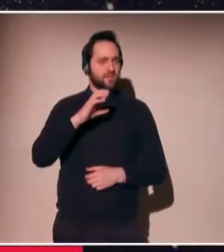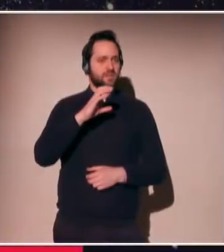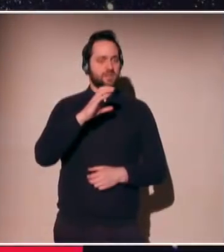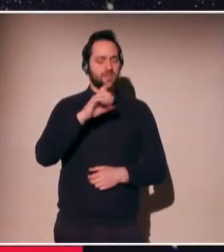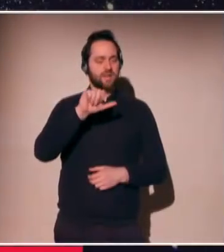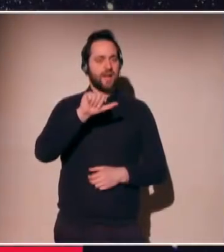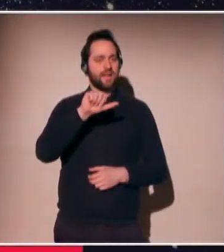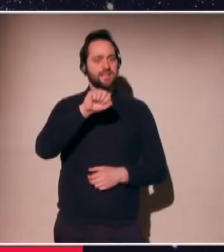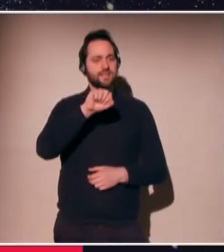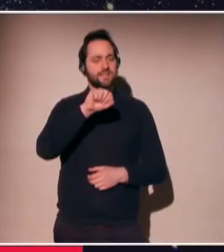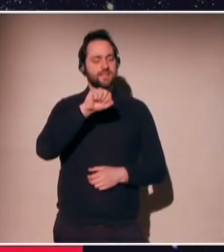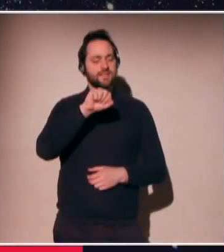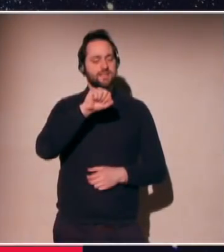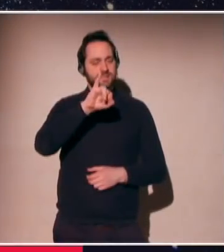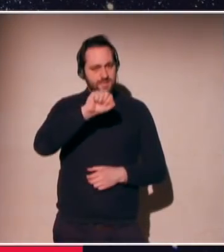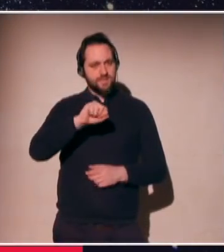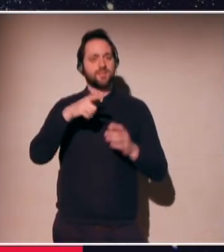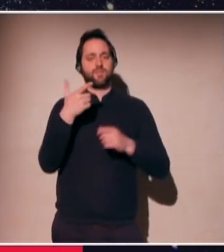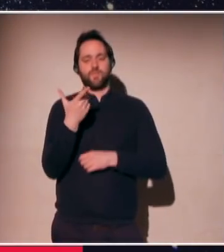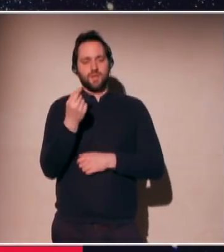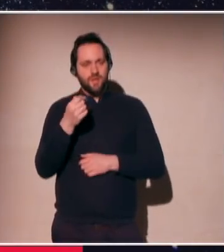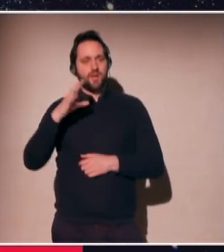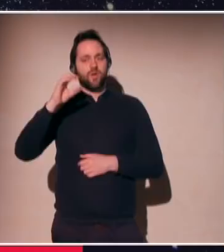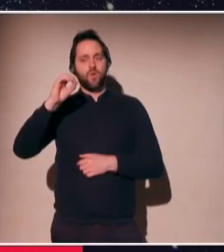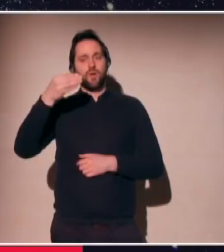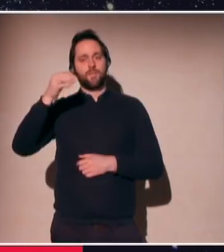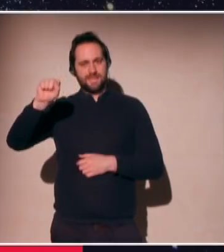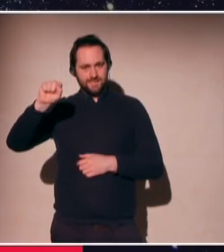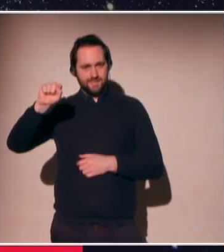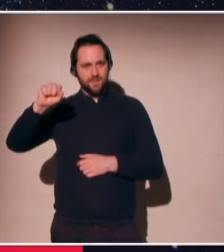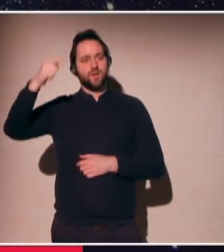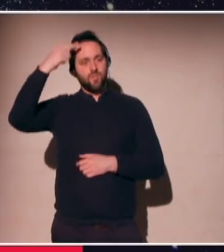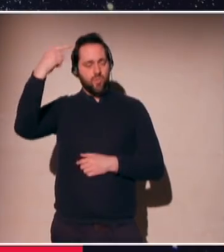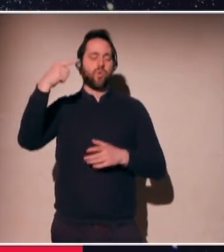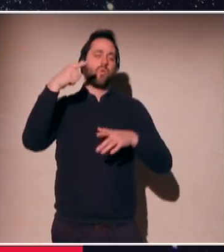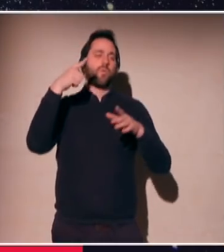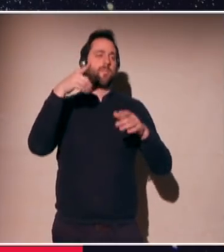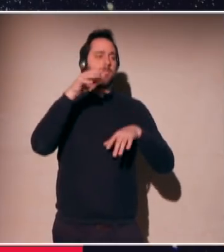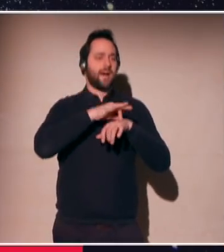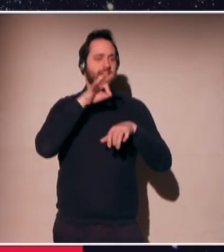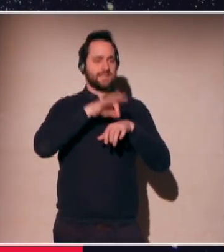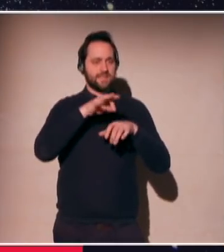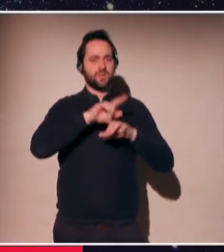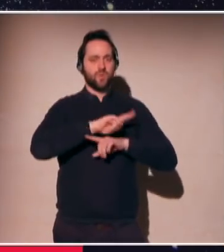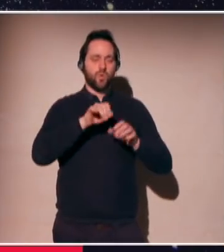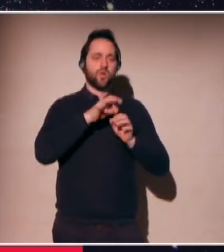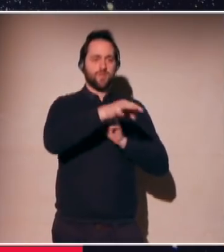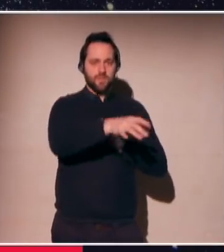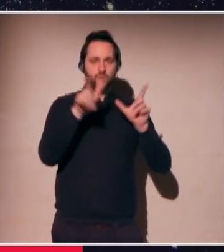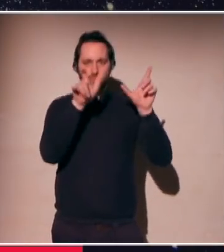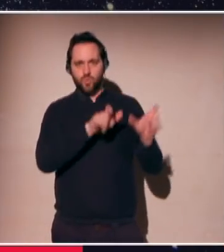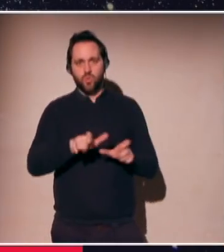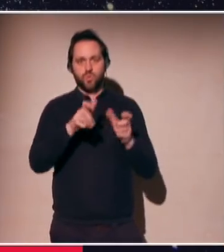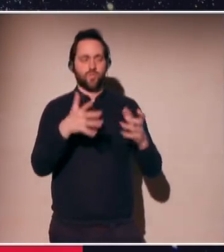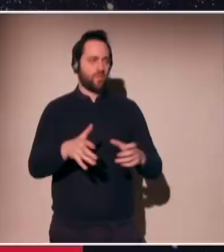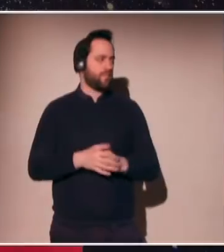the OMS, with the WHO organism on non-transmittable diseases. You are also in charge of the